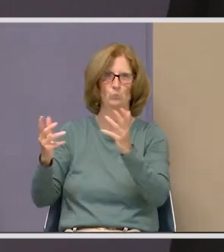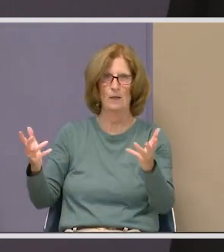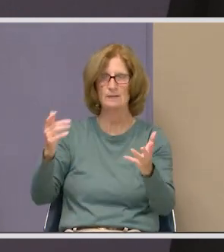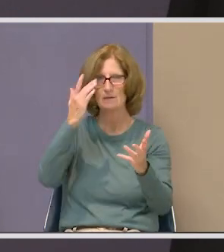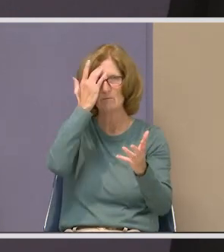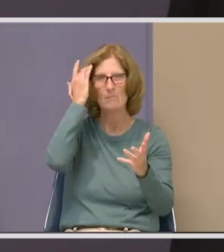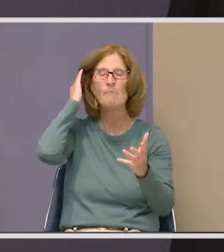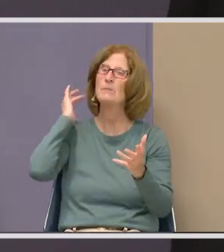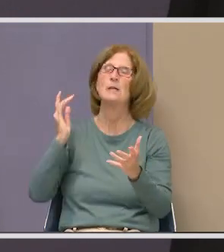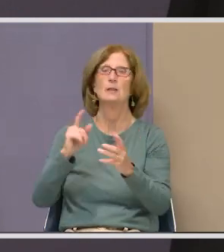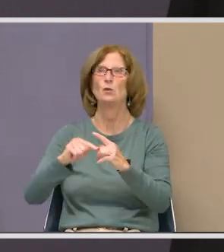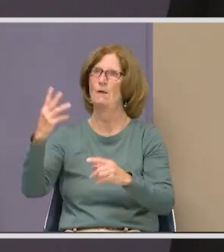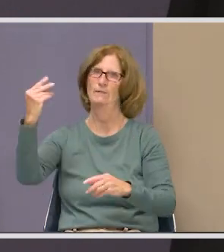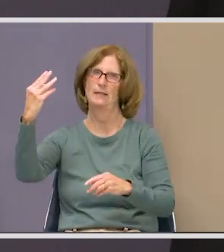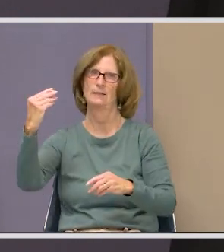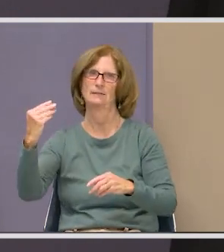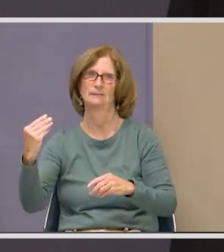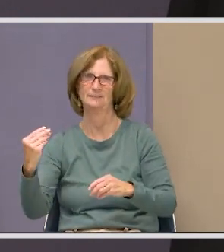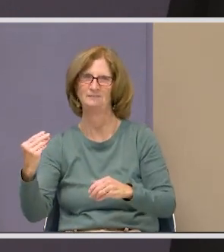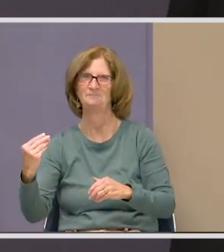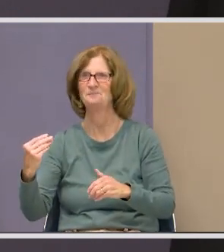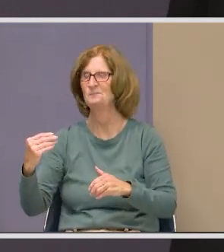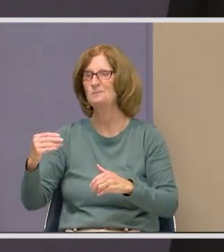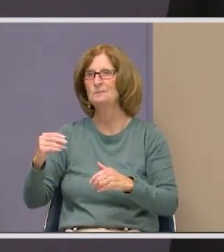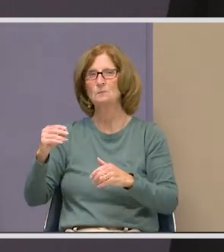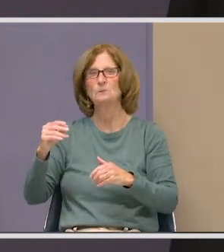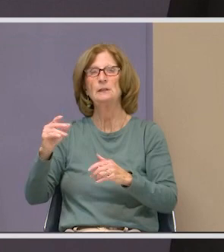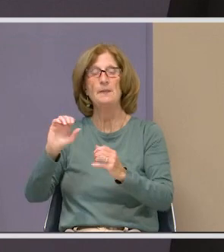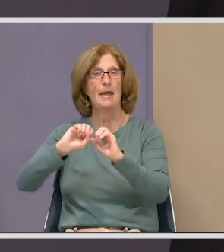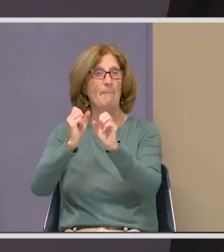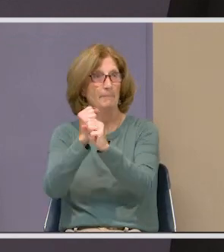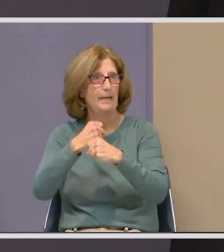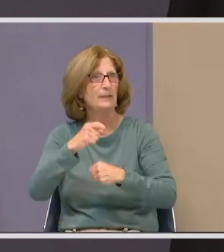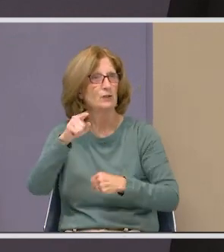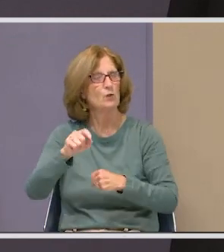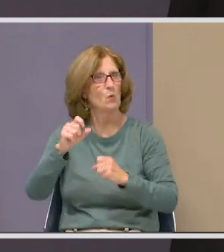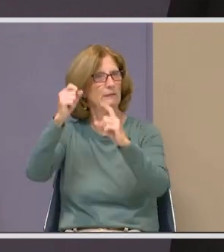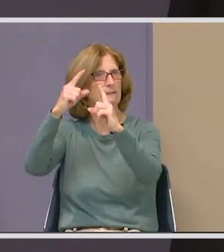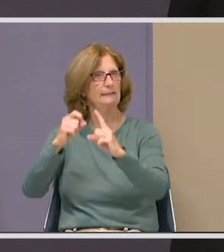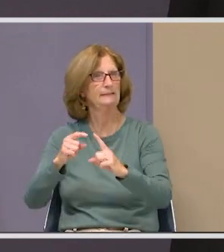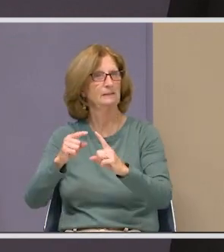signal cycle, I see you. Your signal cycle longer. If